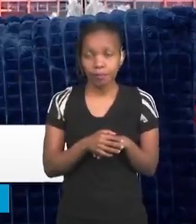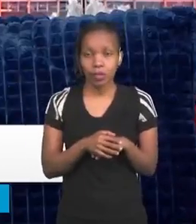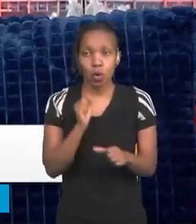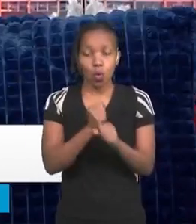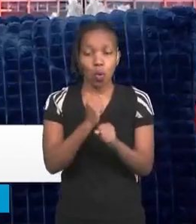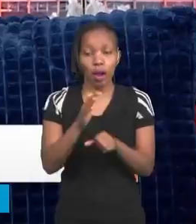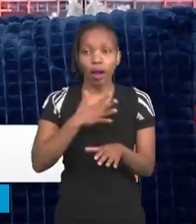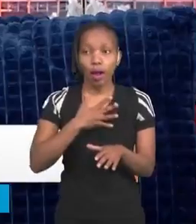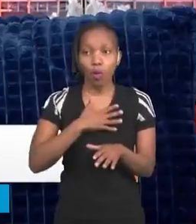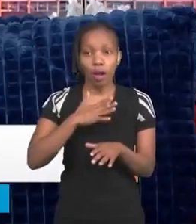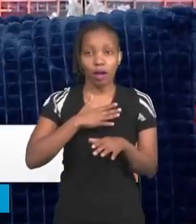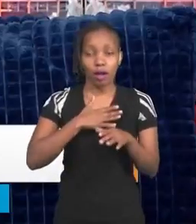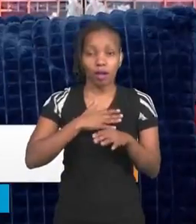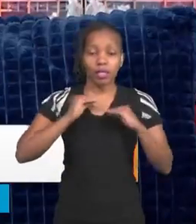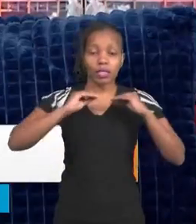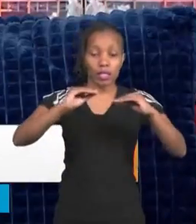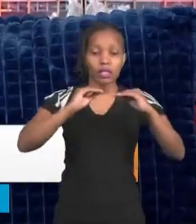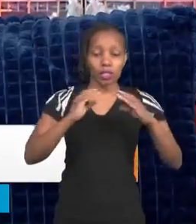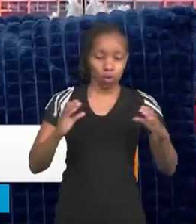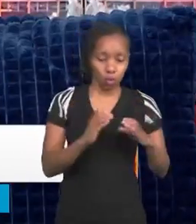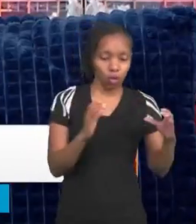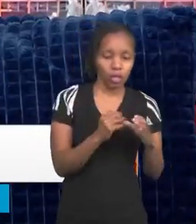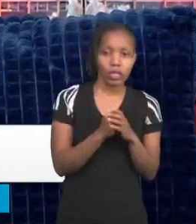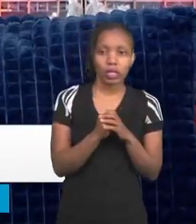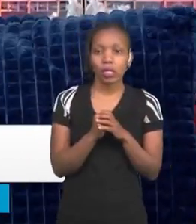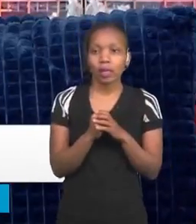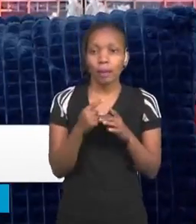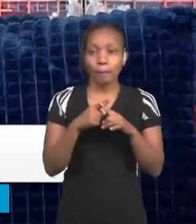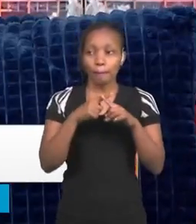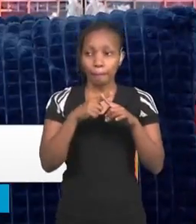work then is even educating the community. Yeah. But when it comes to